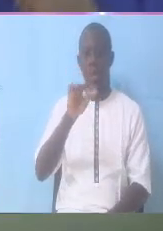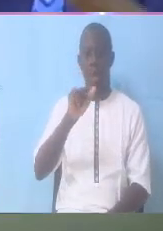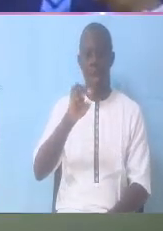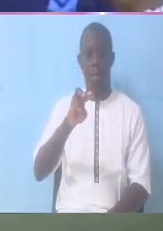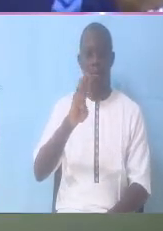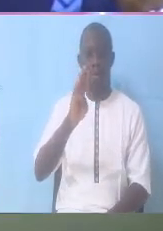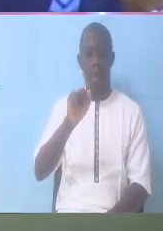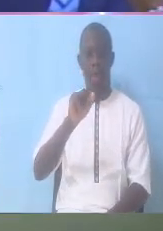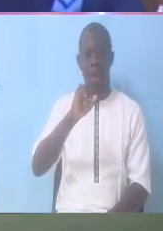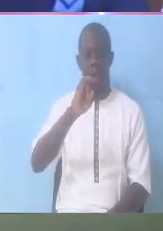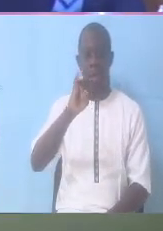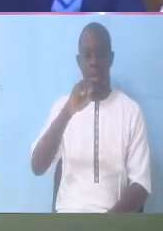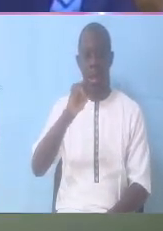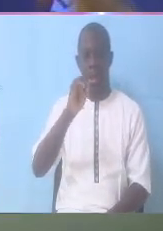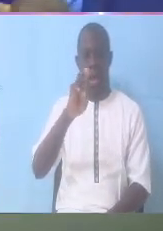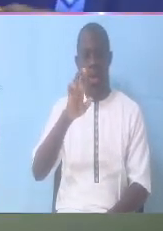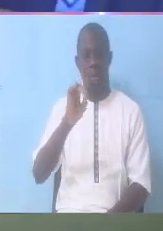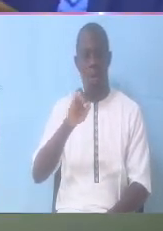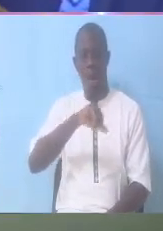witch hunters. No.